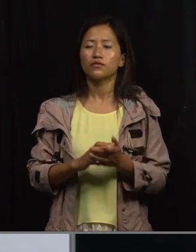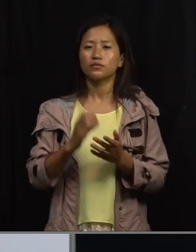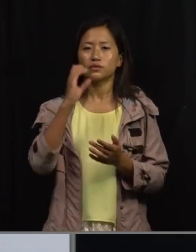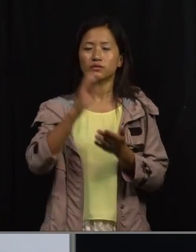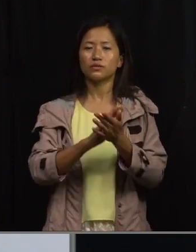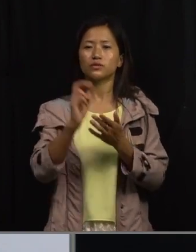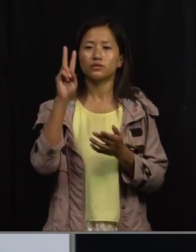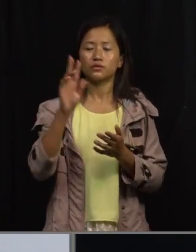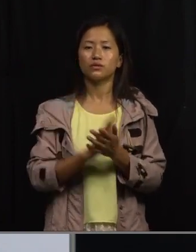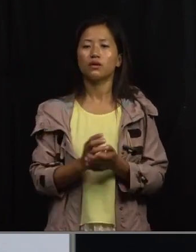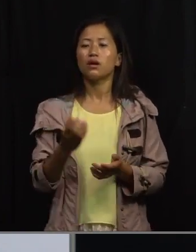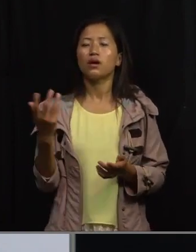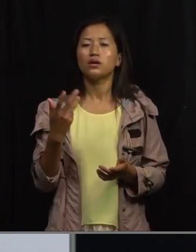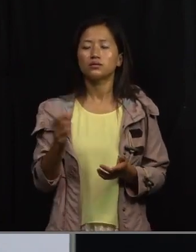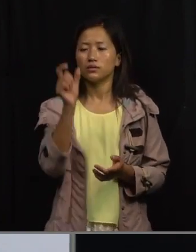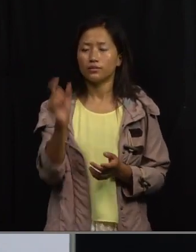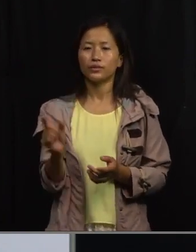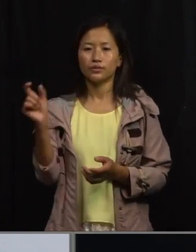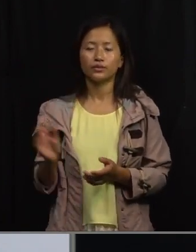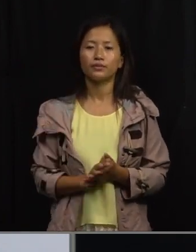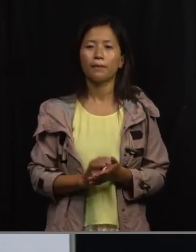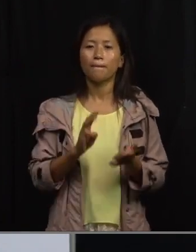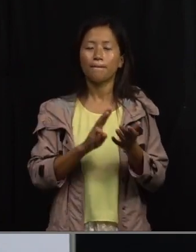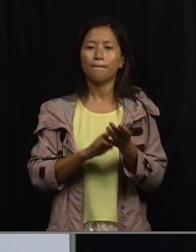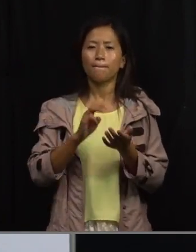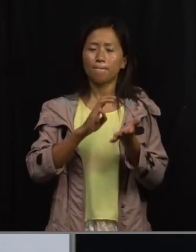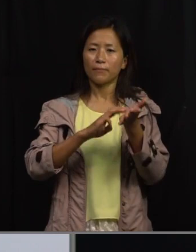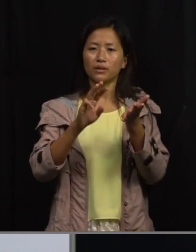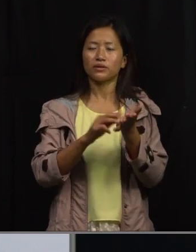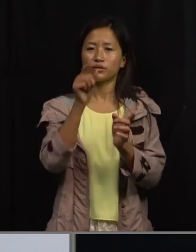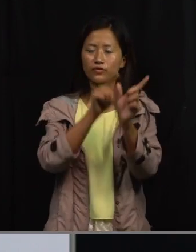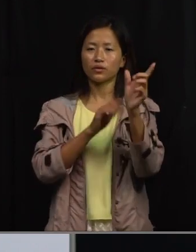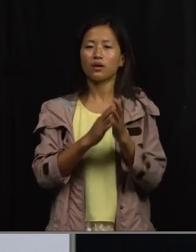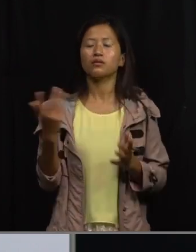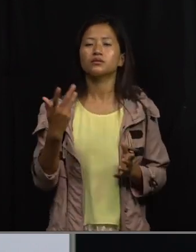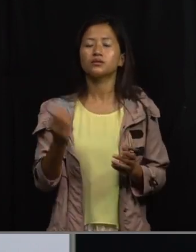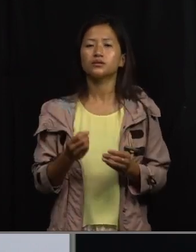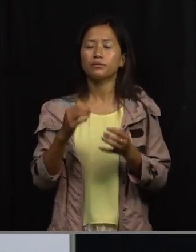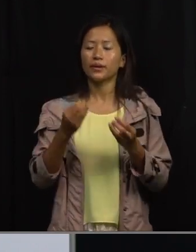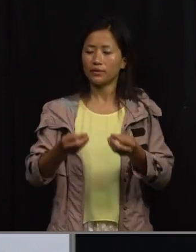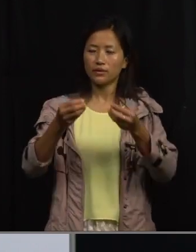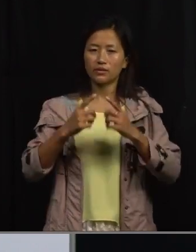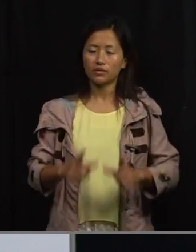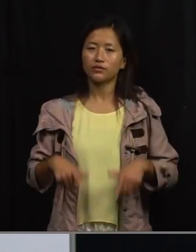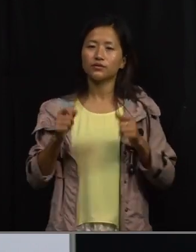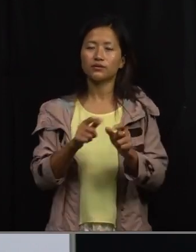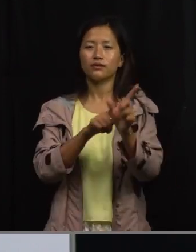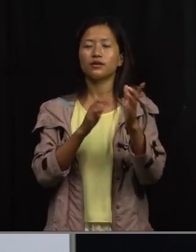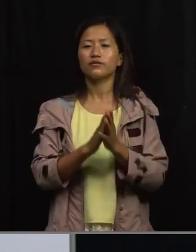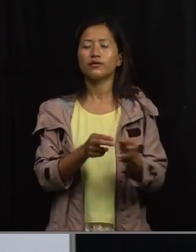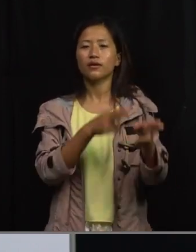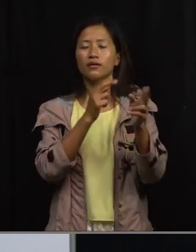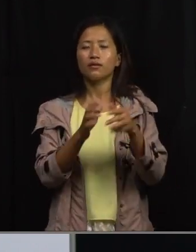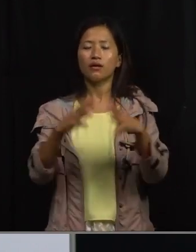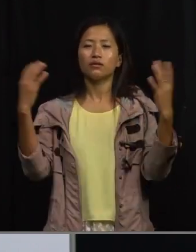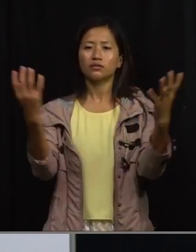have studied how the people from millions of years, how they have spent their life gathering, hunting, and